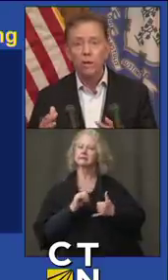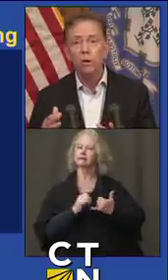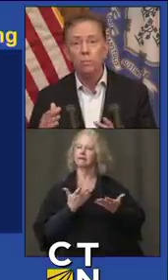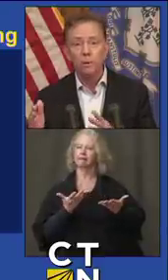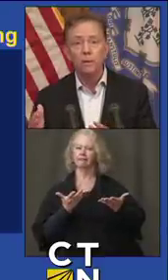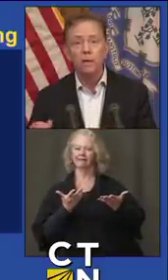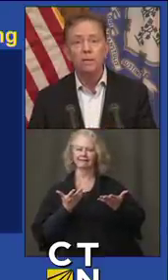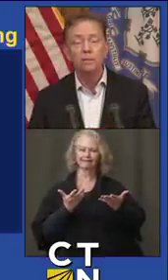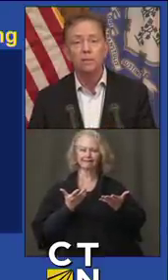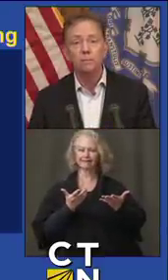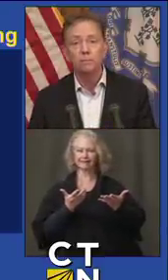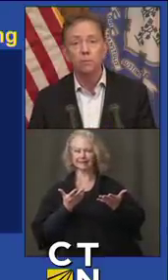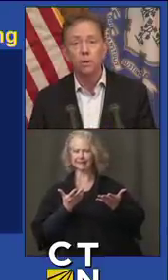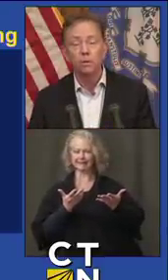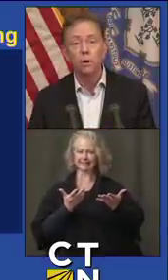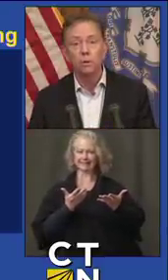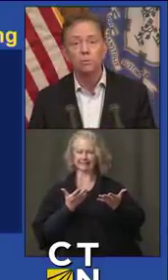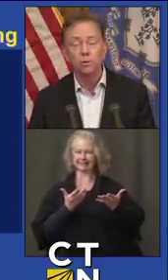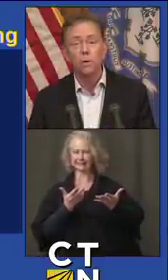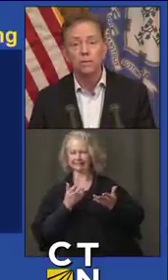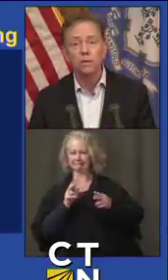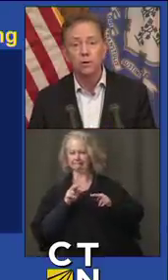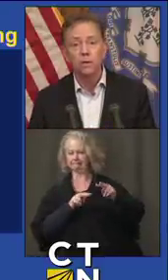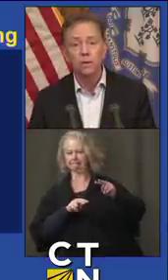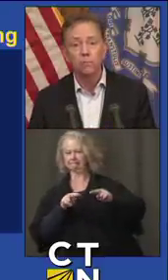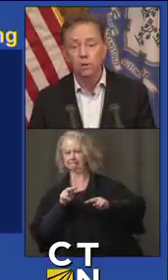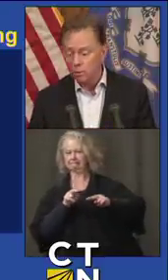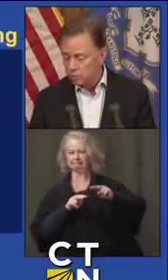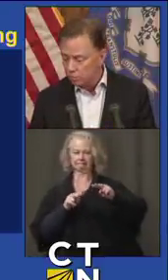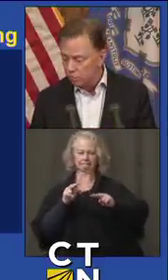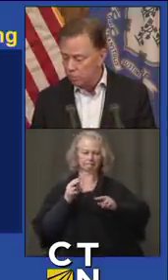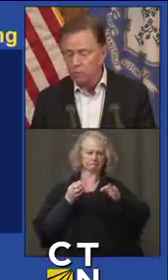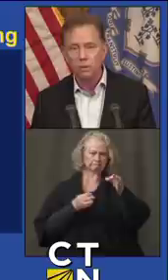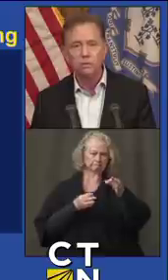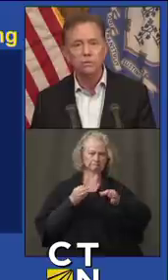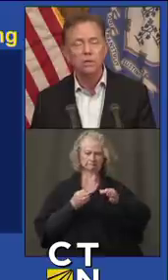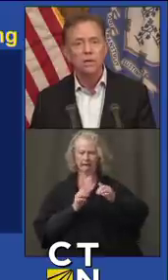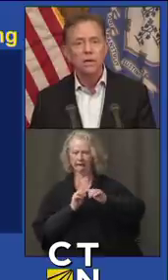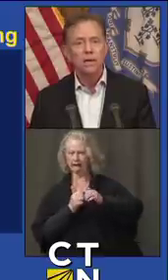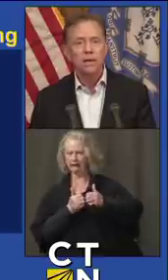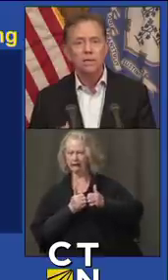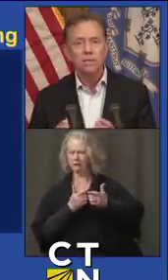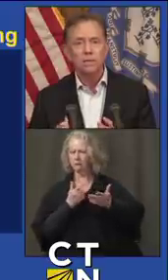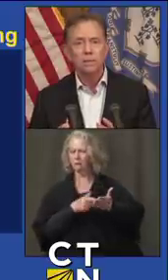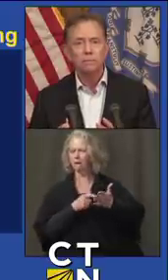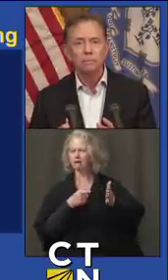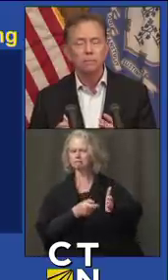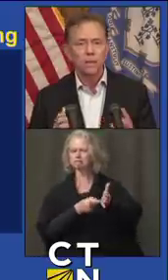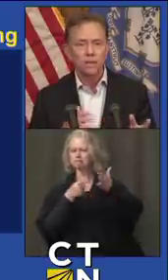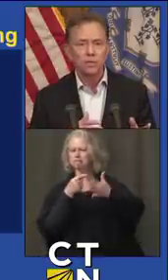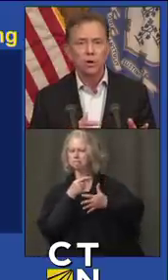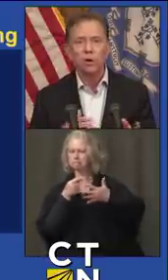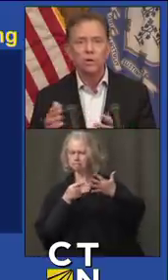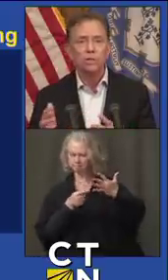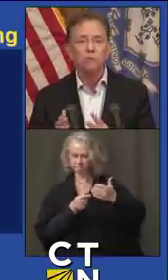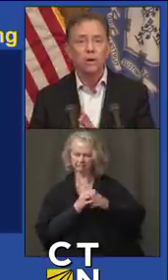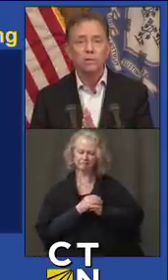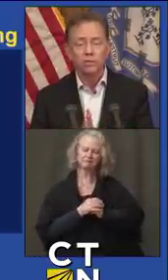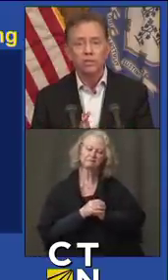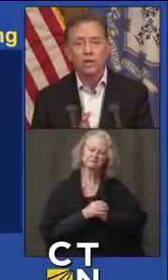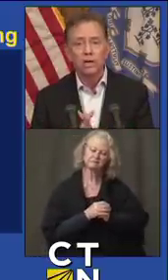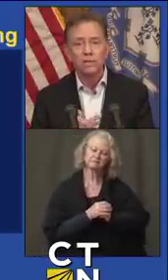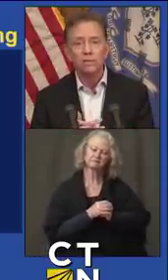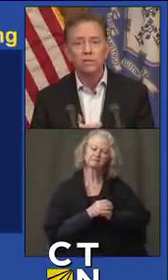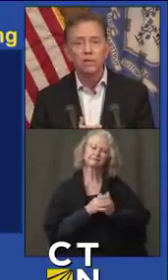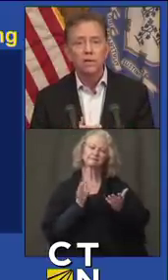how we open and what are those criteria and what are those protocols. And it's an art as well